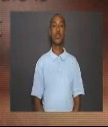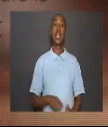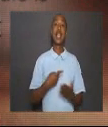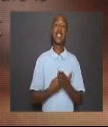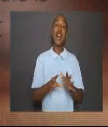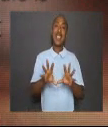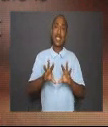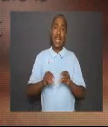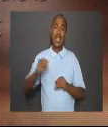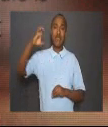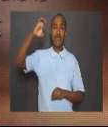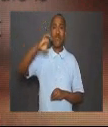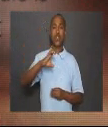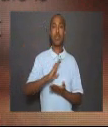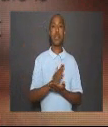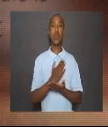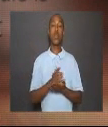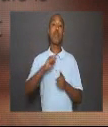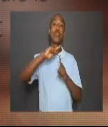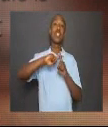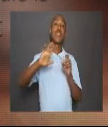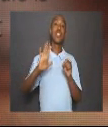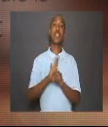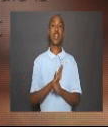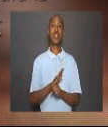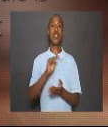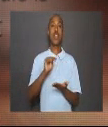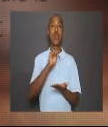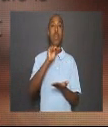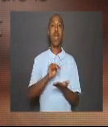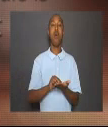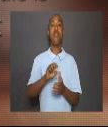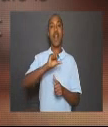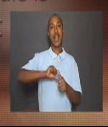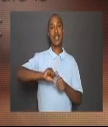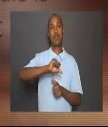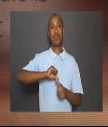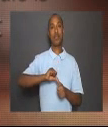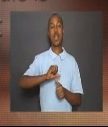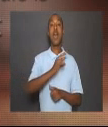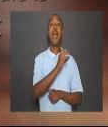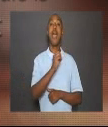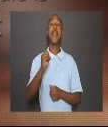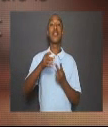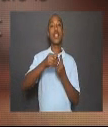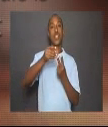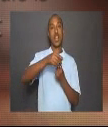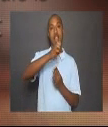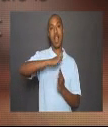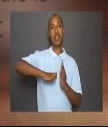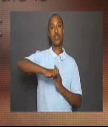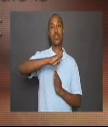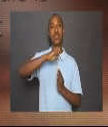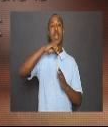This attractive force between positively charged nuclei of atoms and the shared electrons